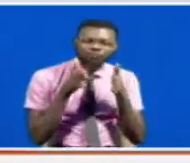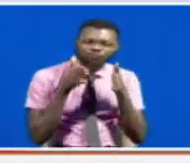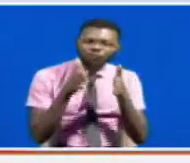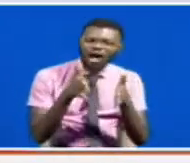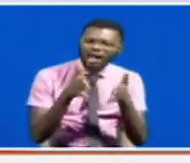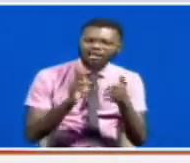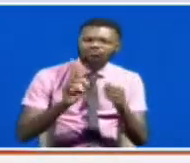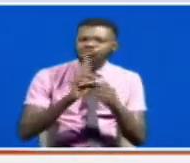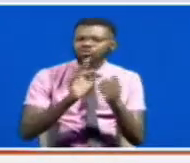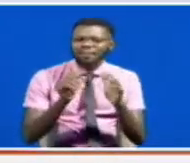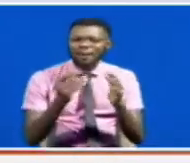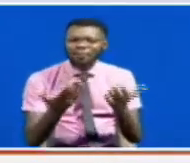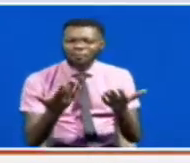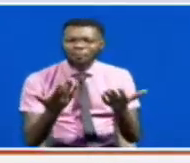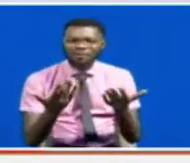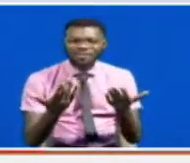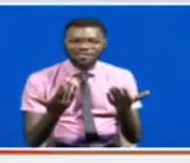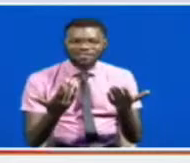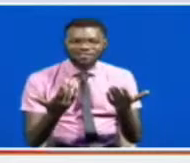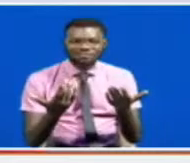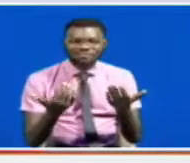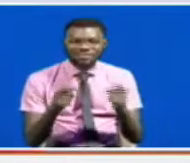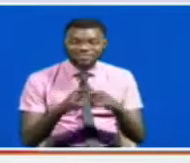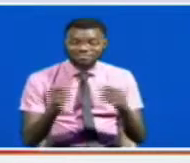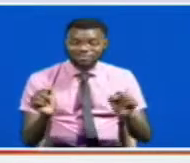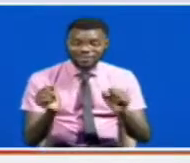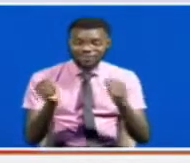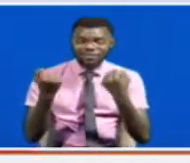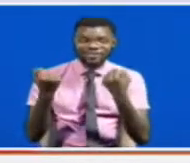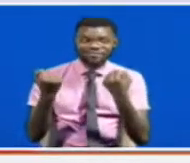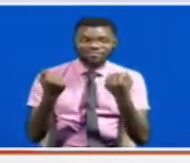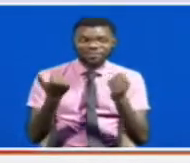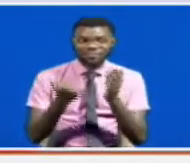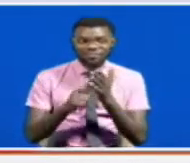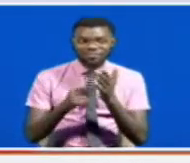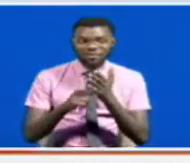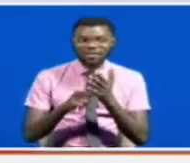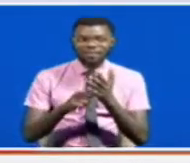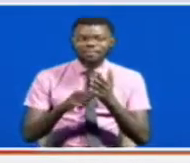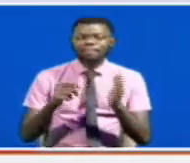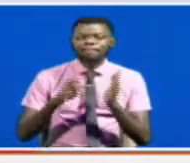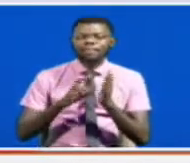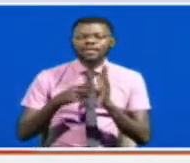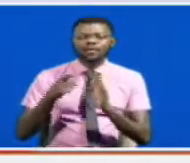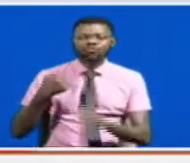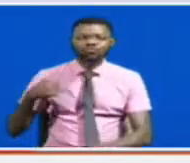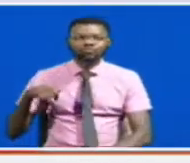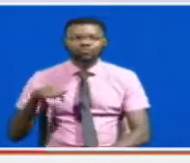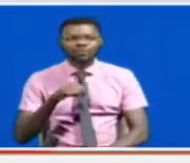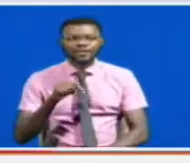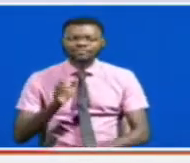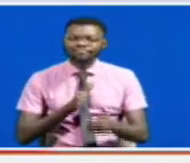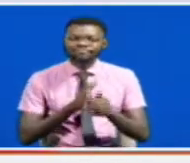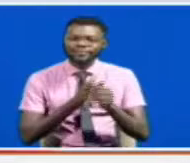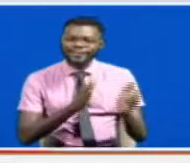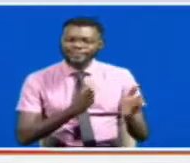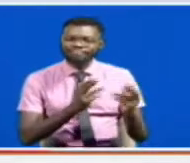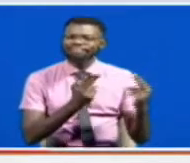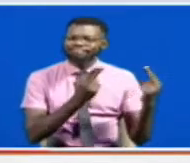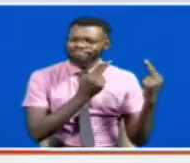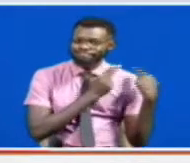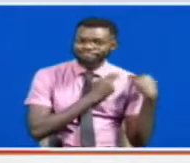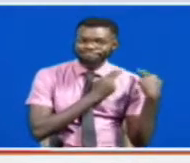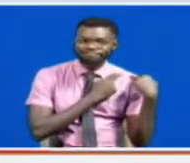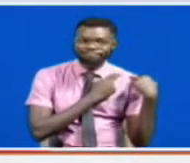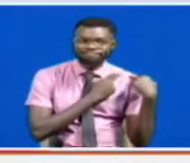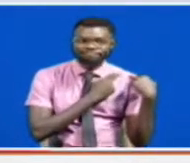of savings, and therefore it is upon us as players in the investment management industry to play our role in ensuring